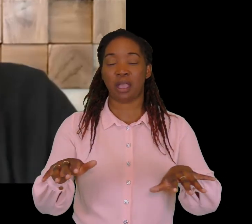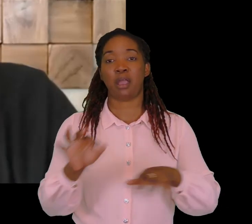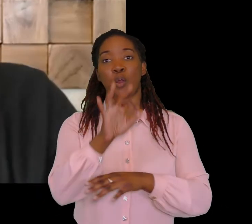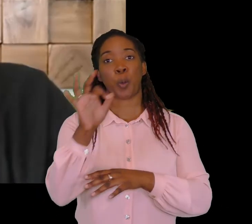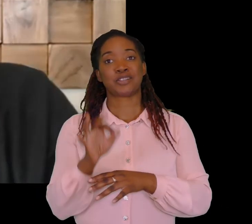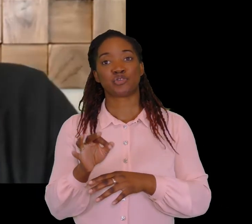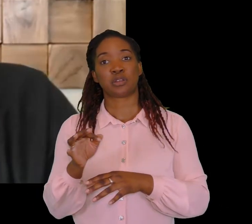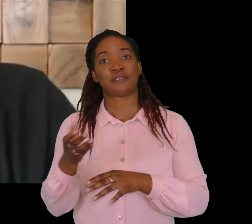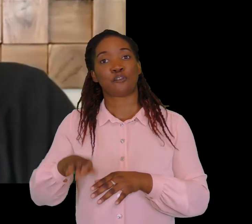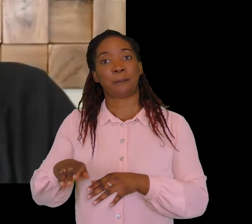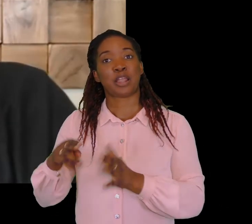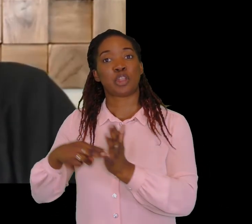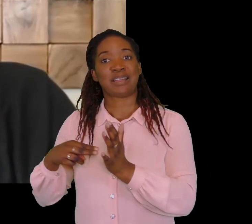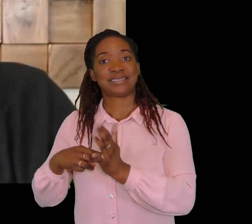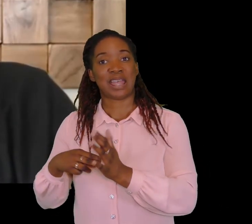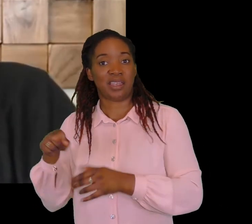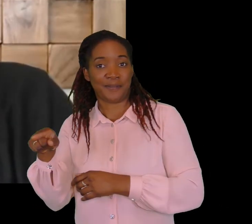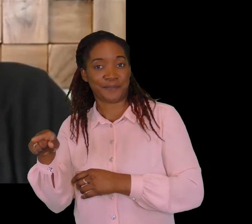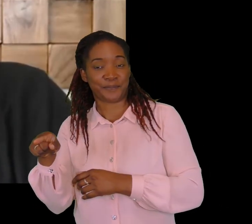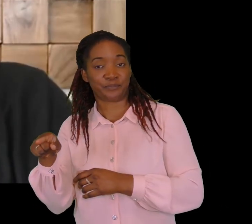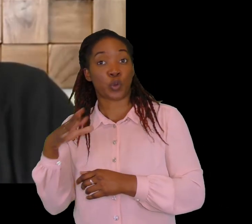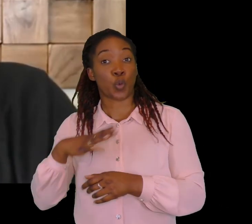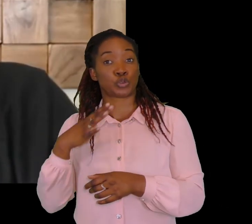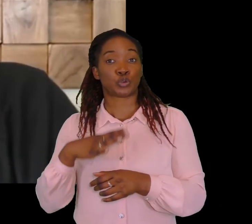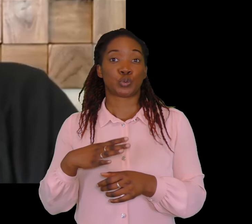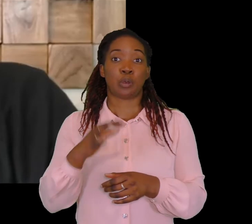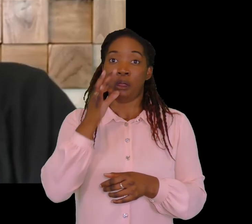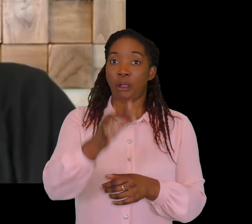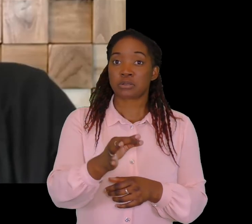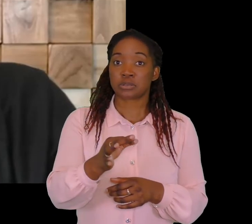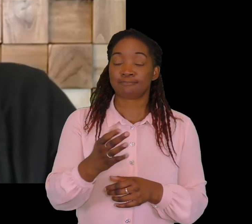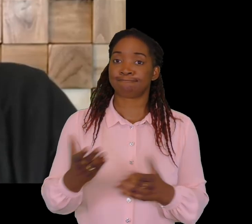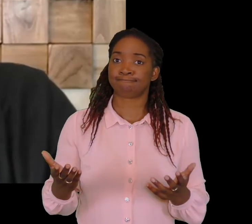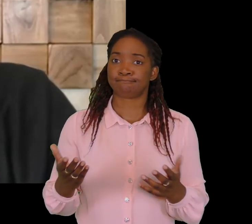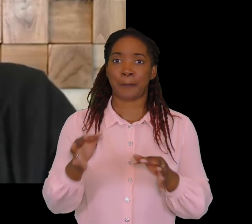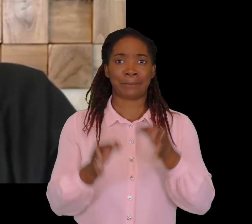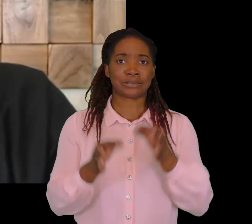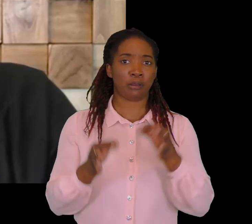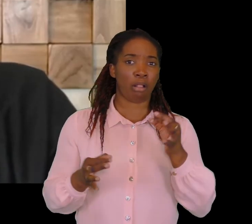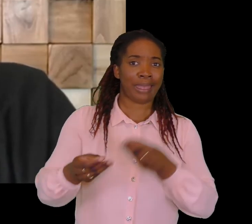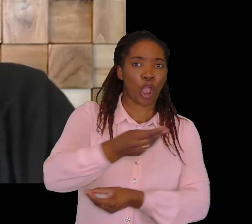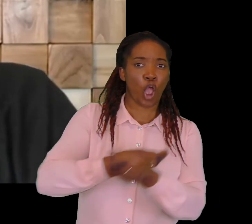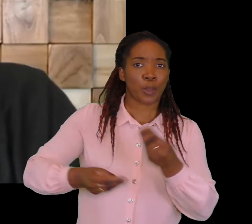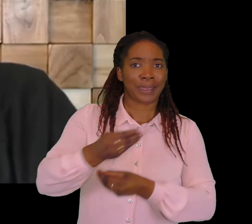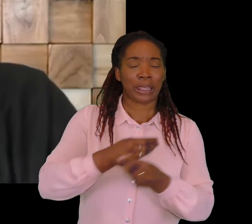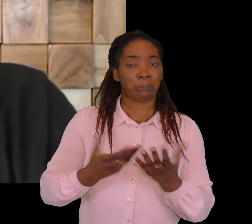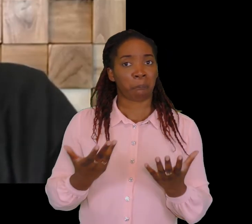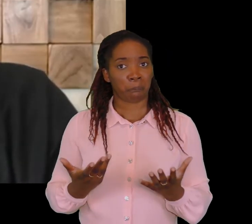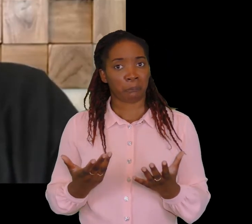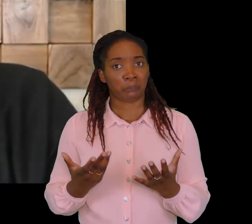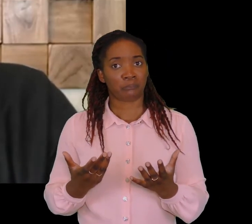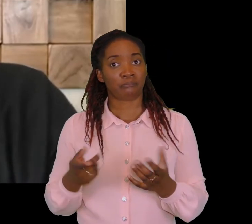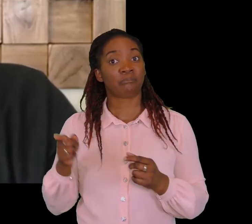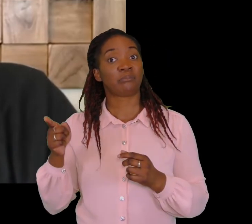question from Narendra Pakede, who wanted to ask about political economy, and then from Dotan